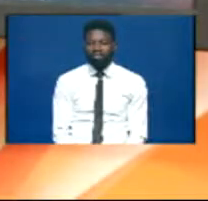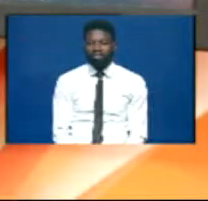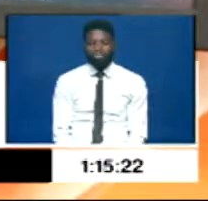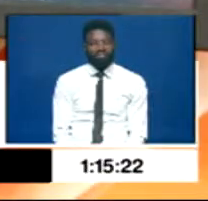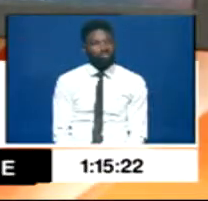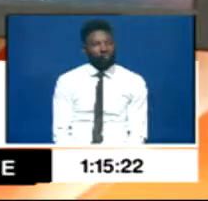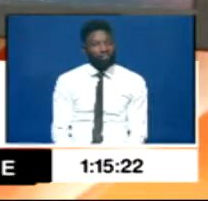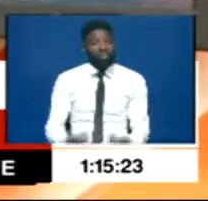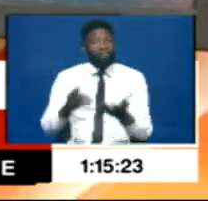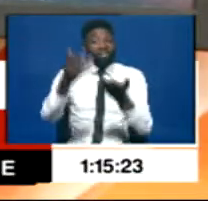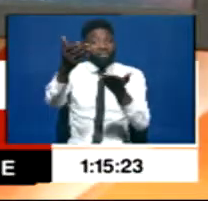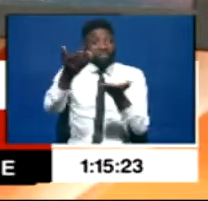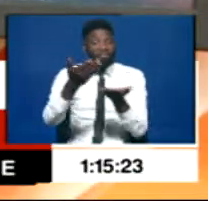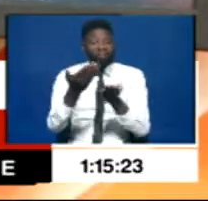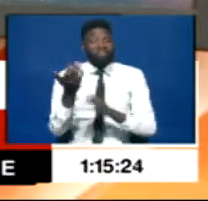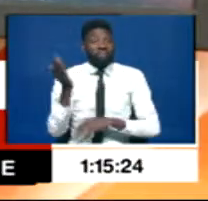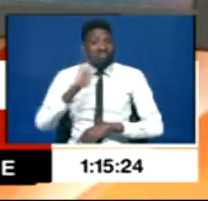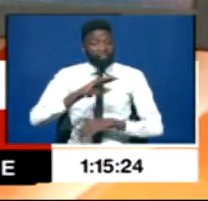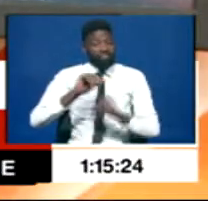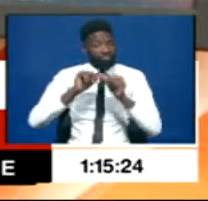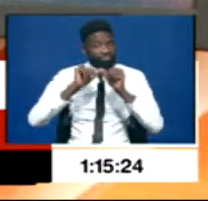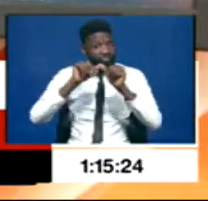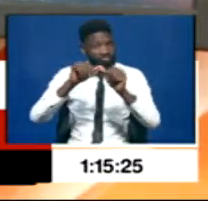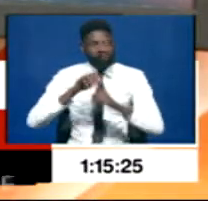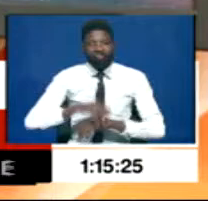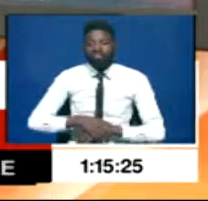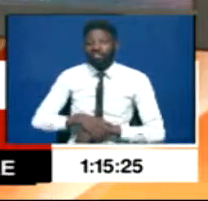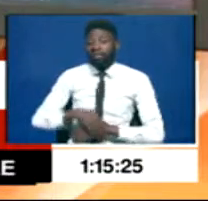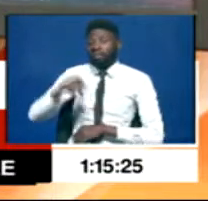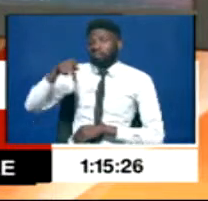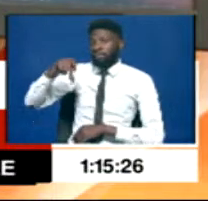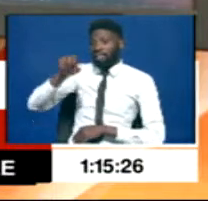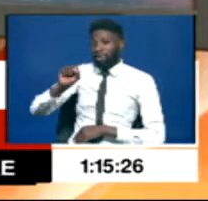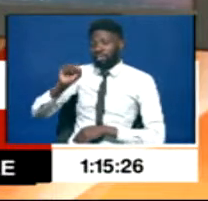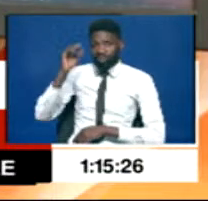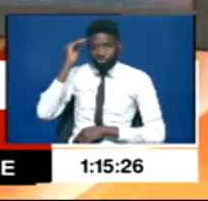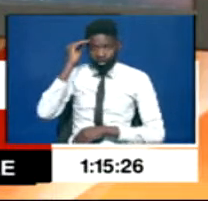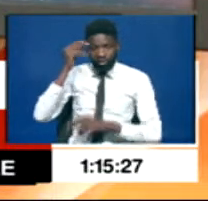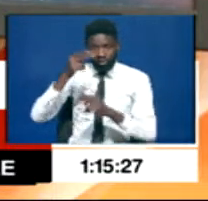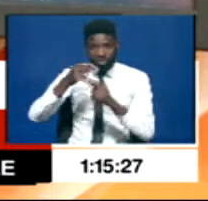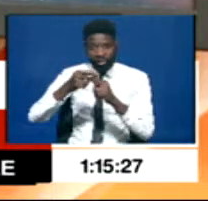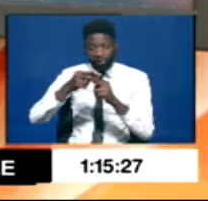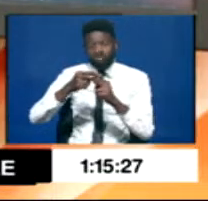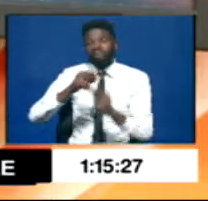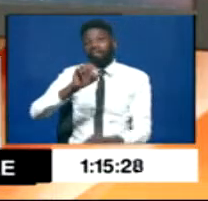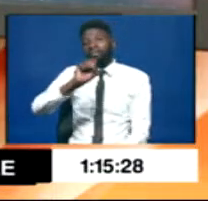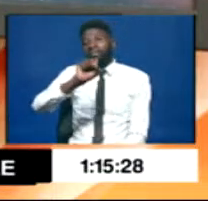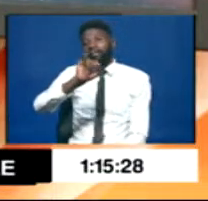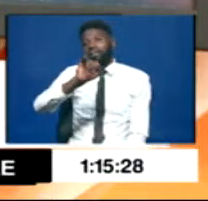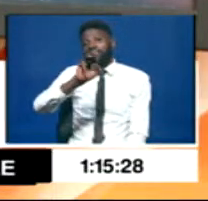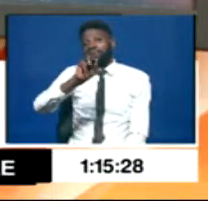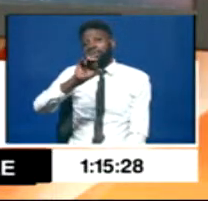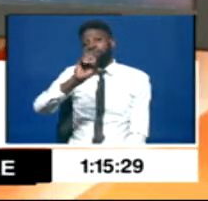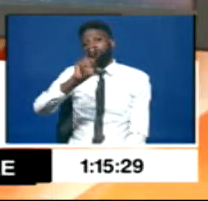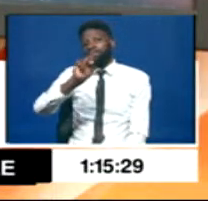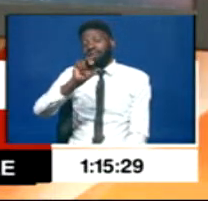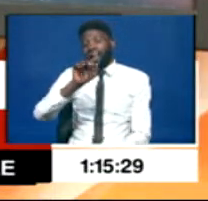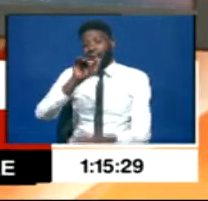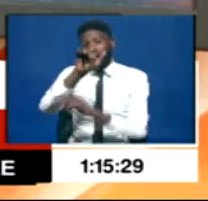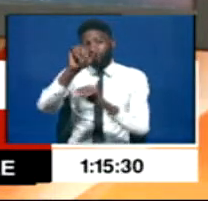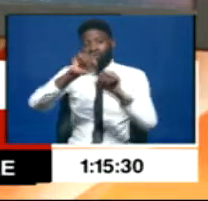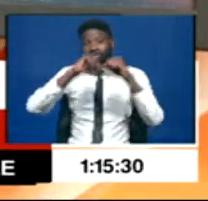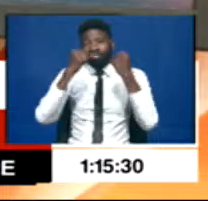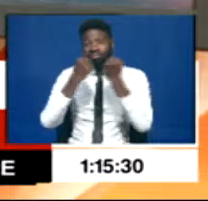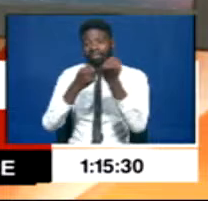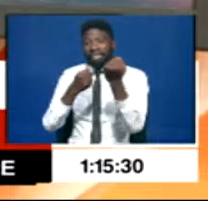Welcome back. Let's proceed. Education Principal Secretary Ambassador Simon Nabukwesi has called upon the society to support needy